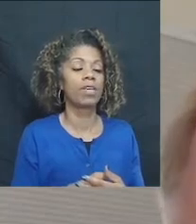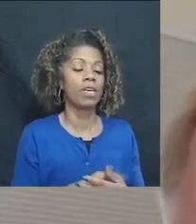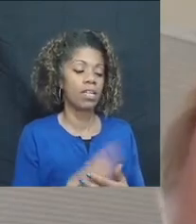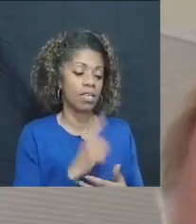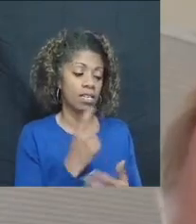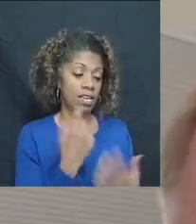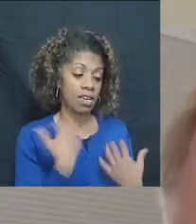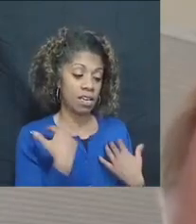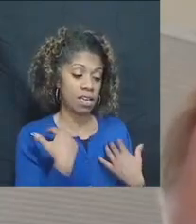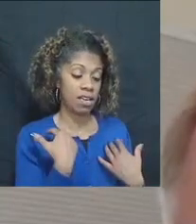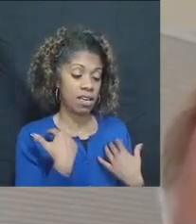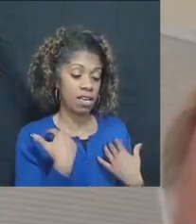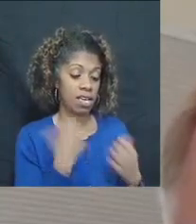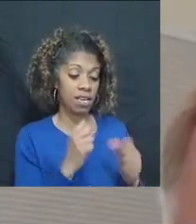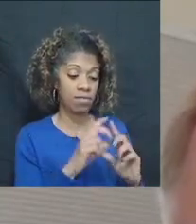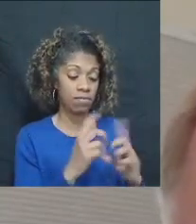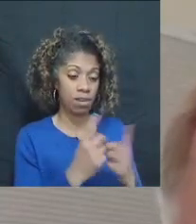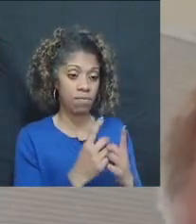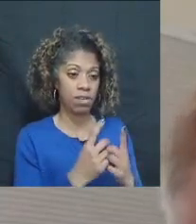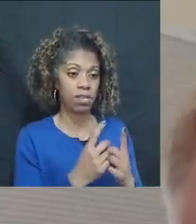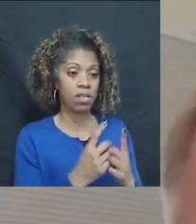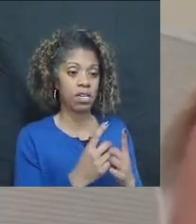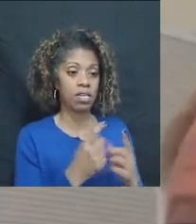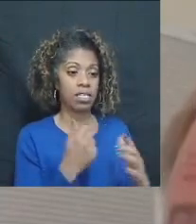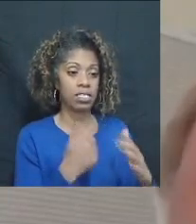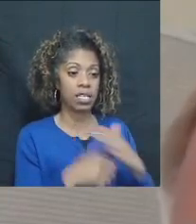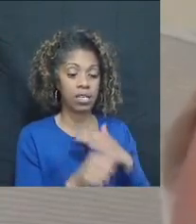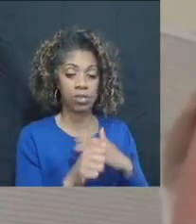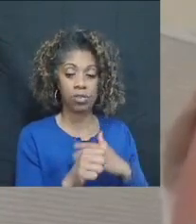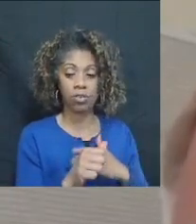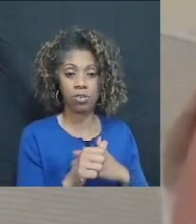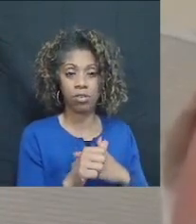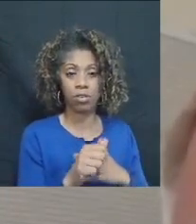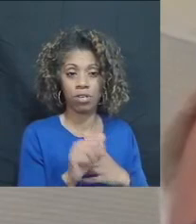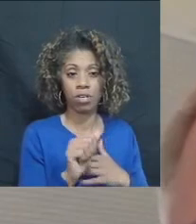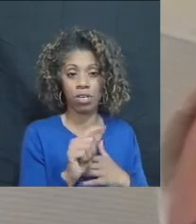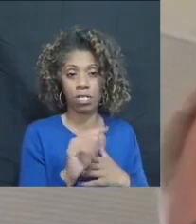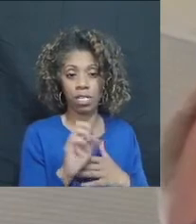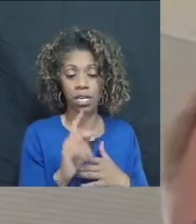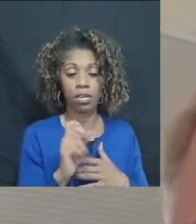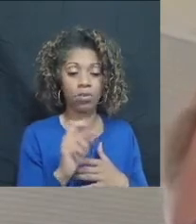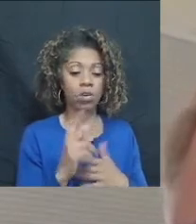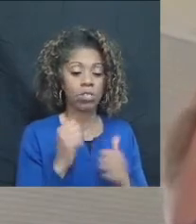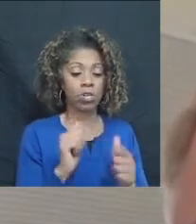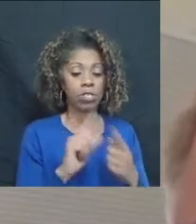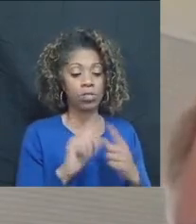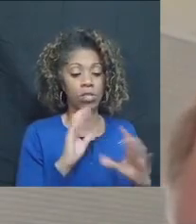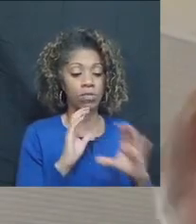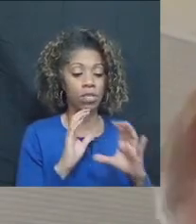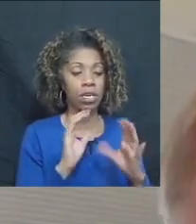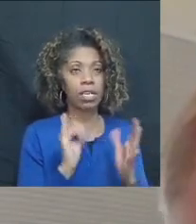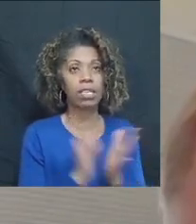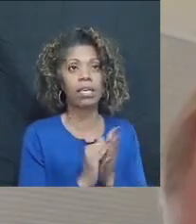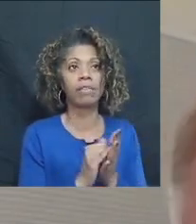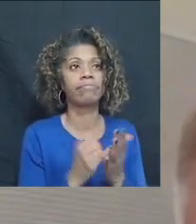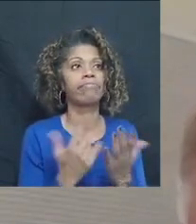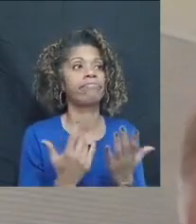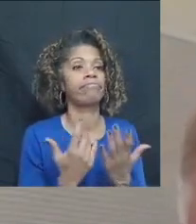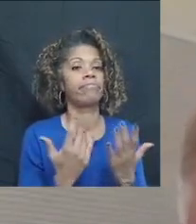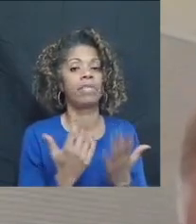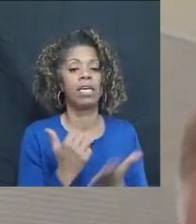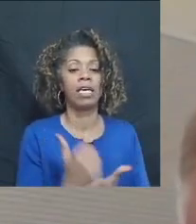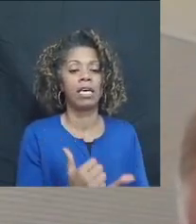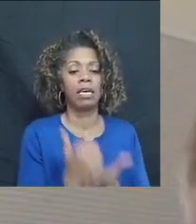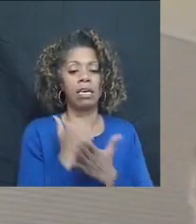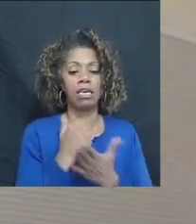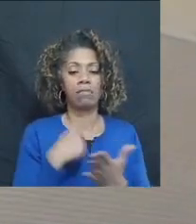The officials who are running them and trying to communicate in a way that helps us do everything, like get the